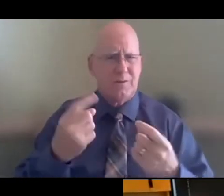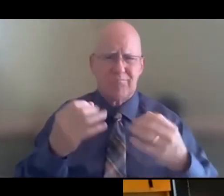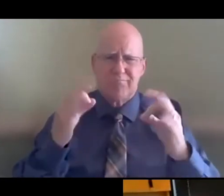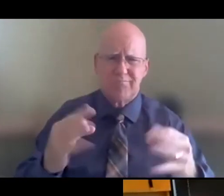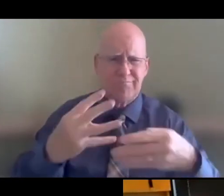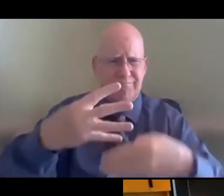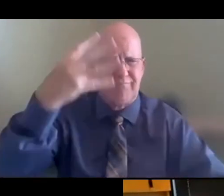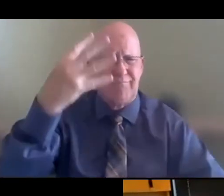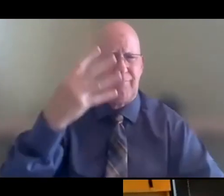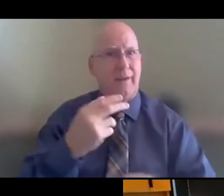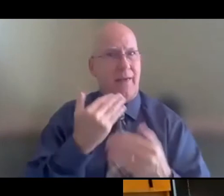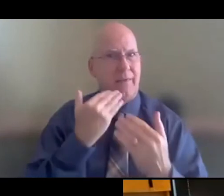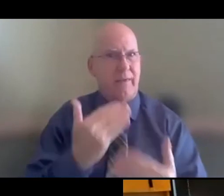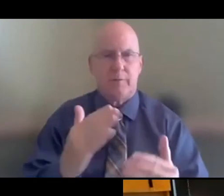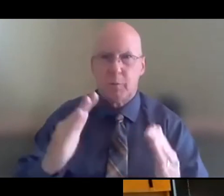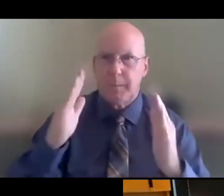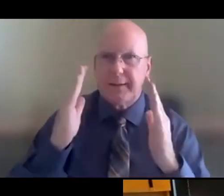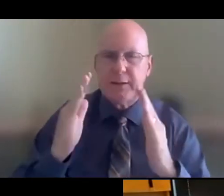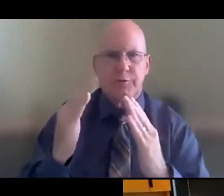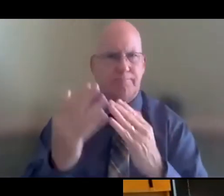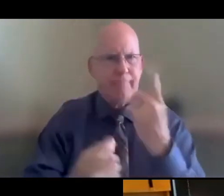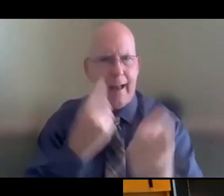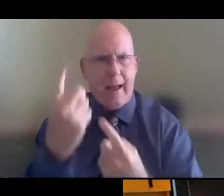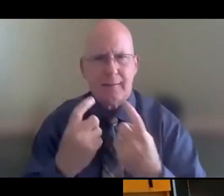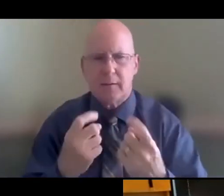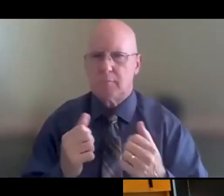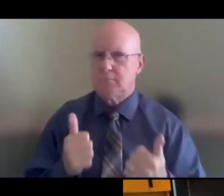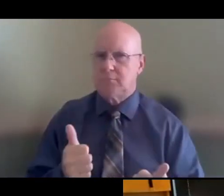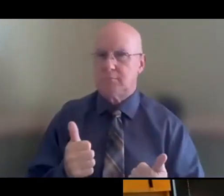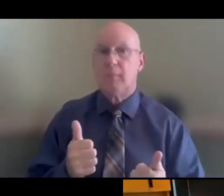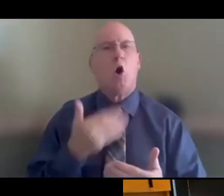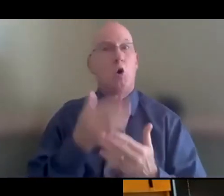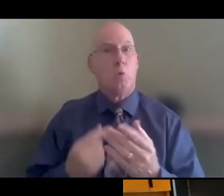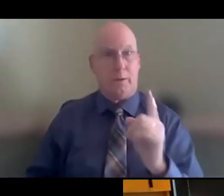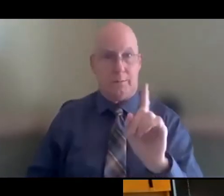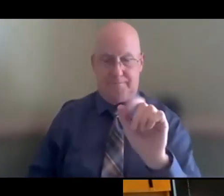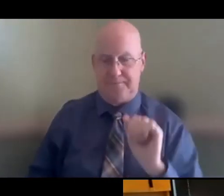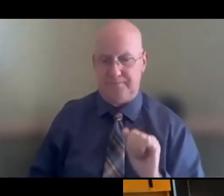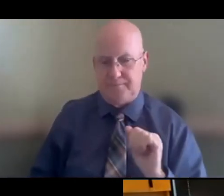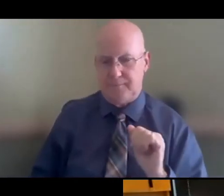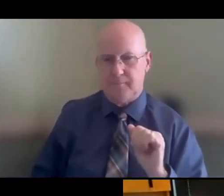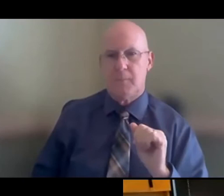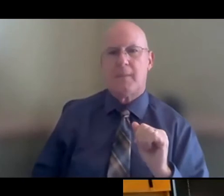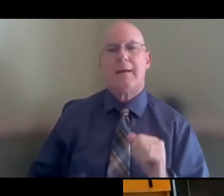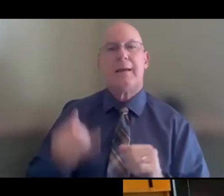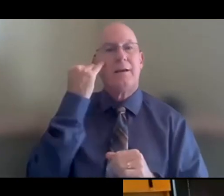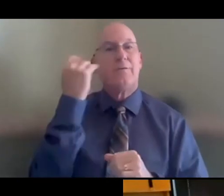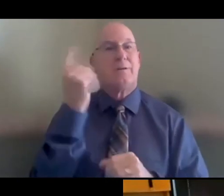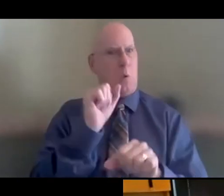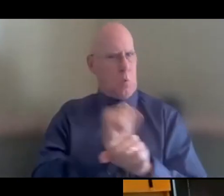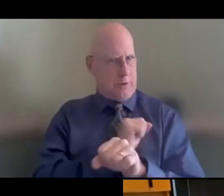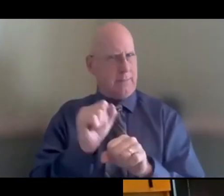so engaged and asking questions. This is a good one. And it is, if someone is